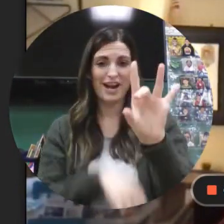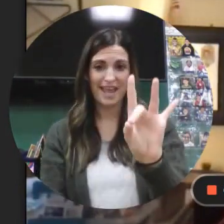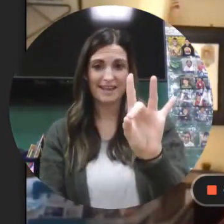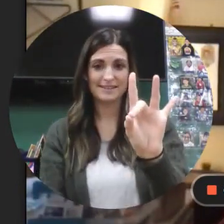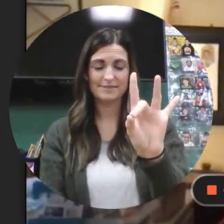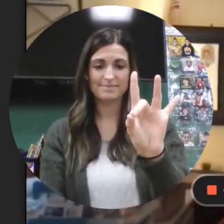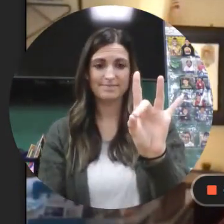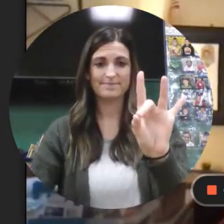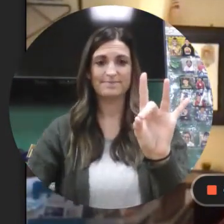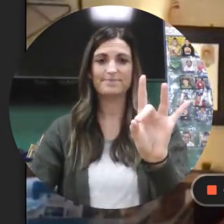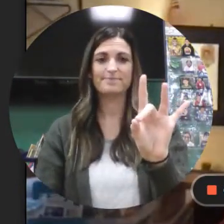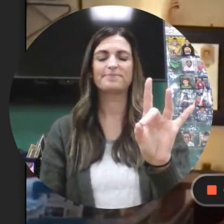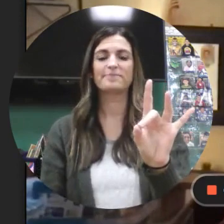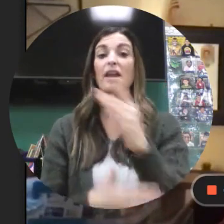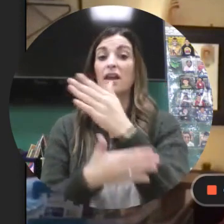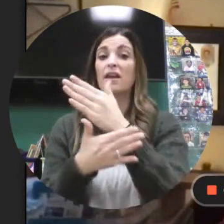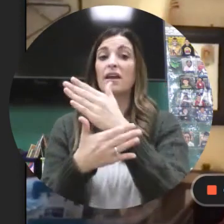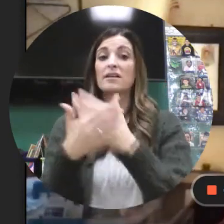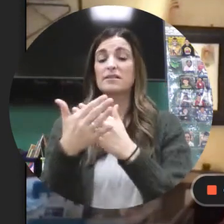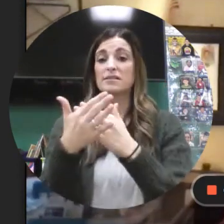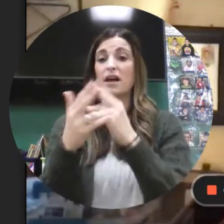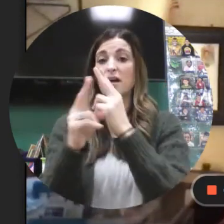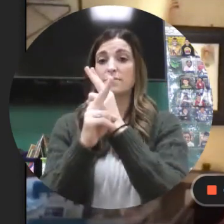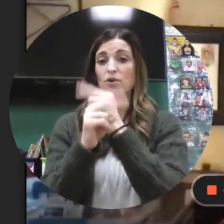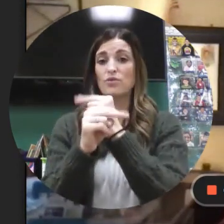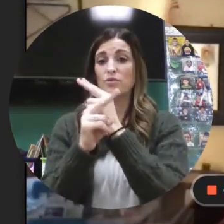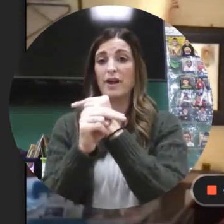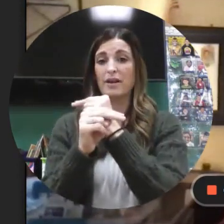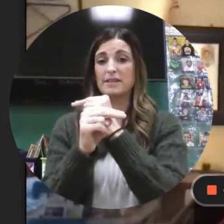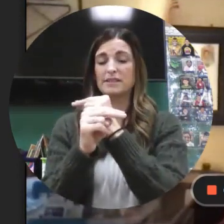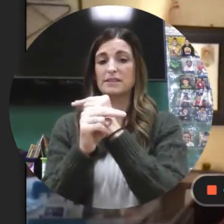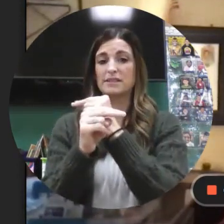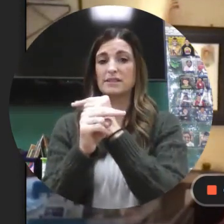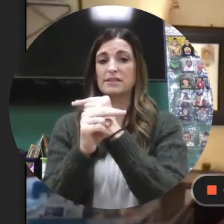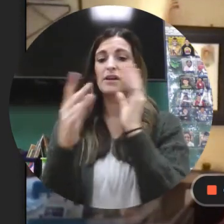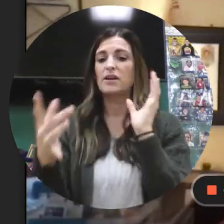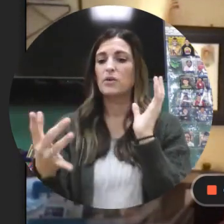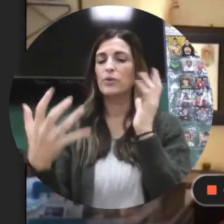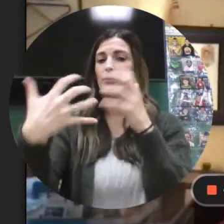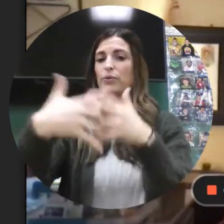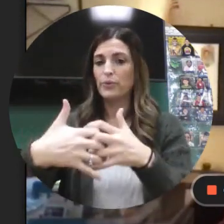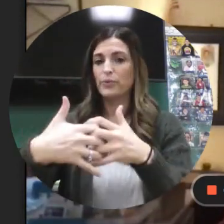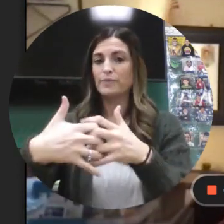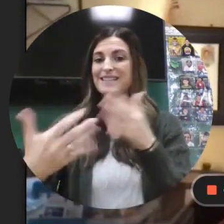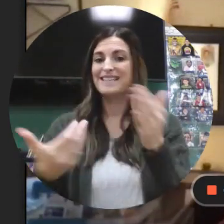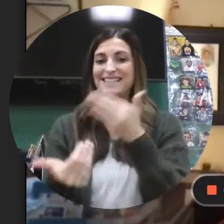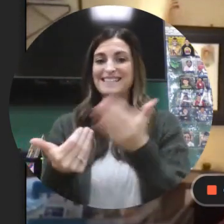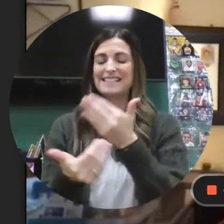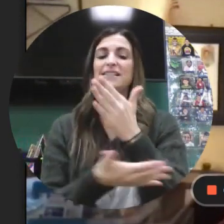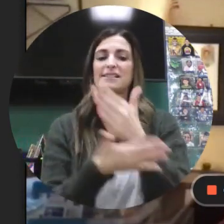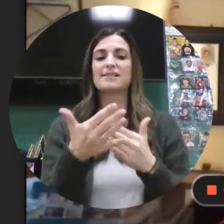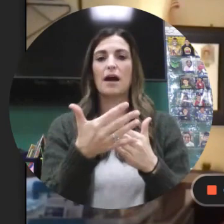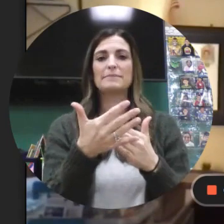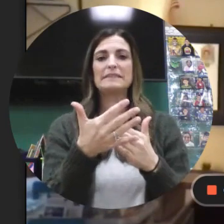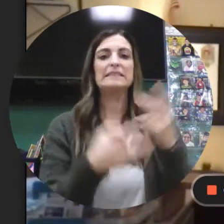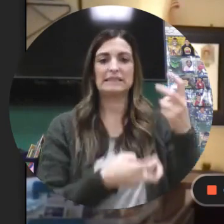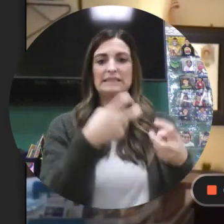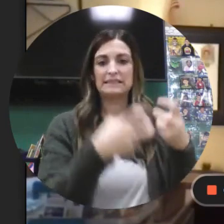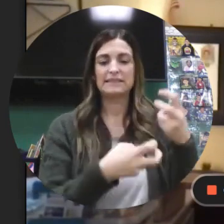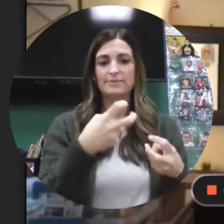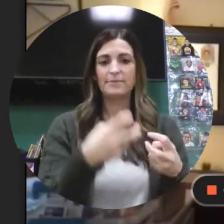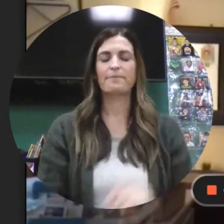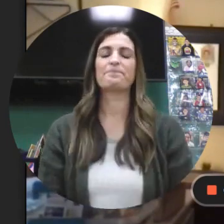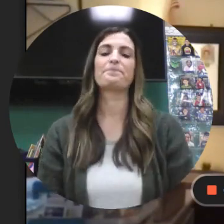rabbits pairs bond easily and others take a long time to become friends. That night, I put